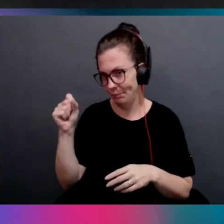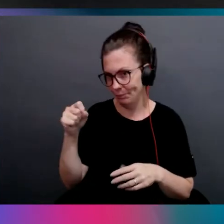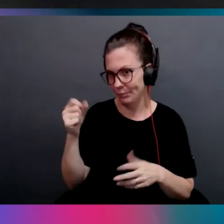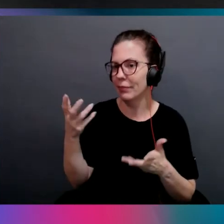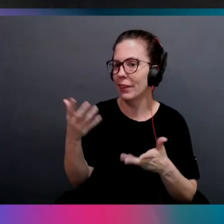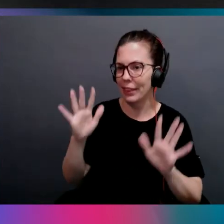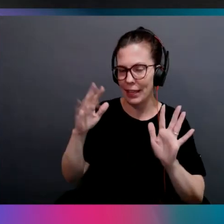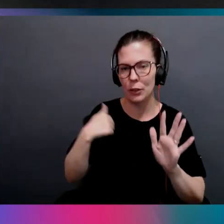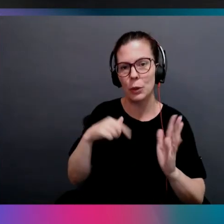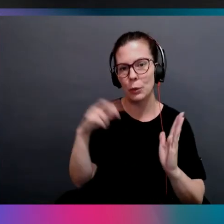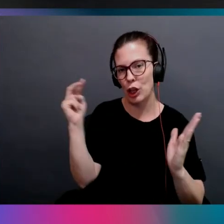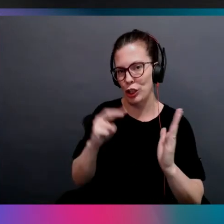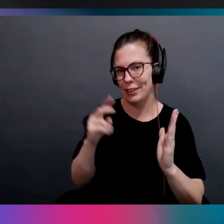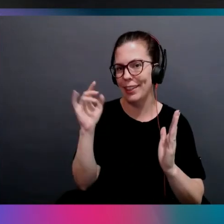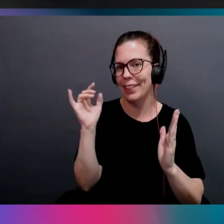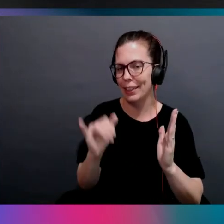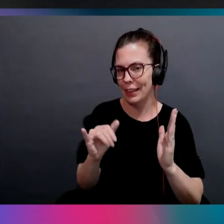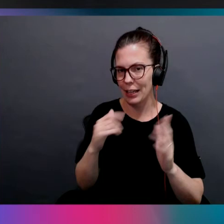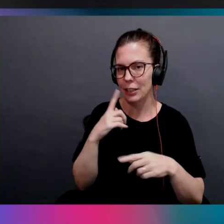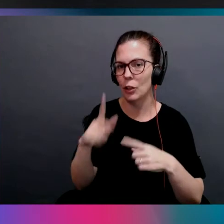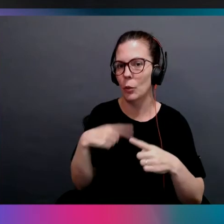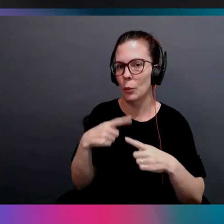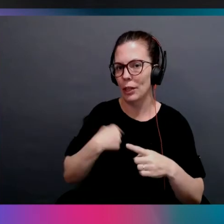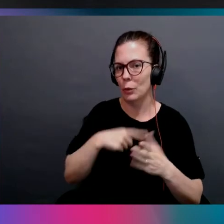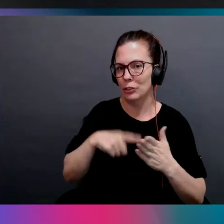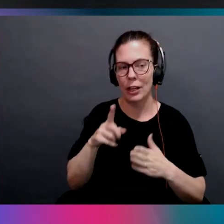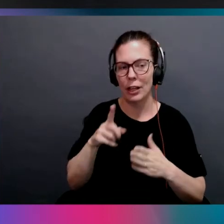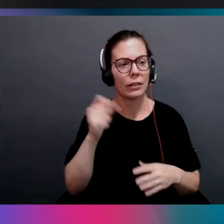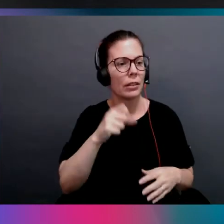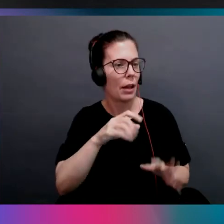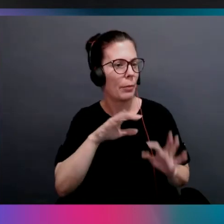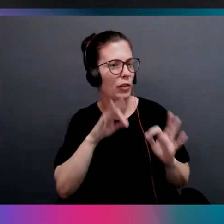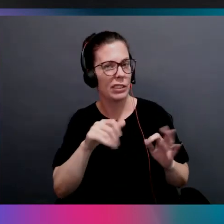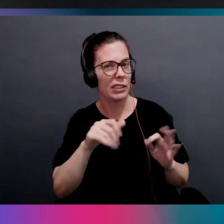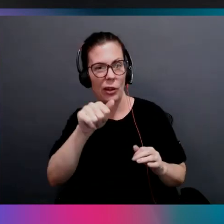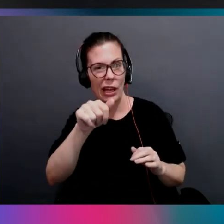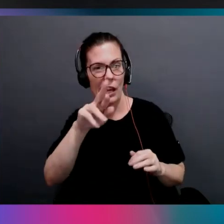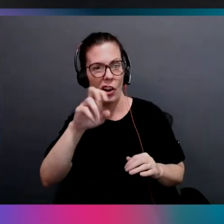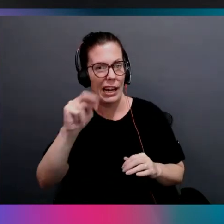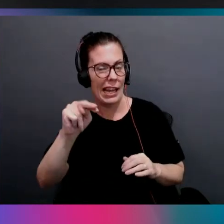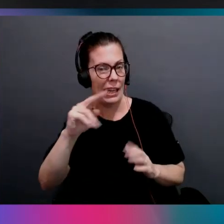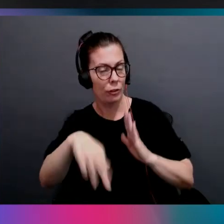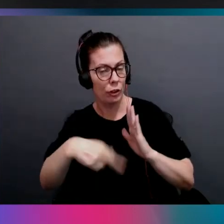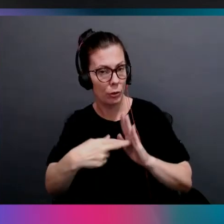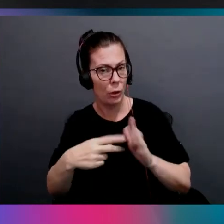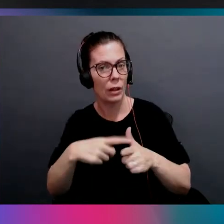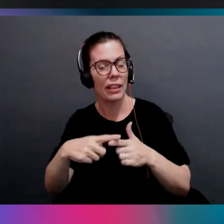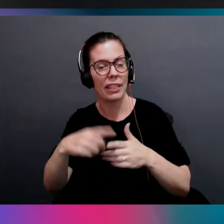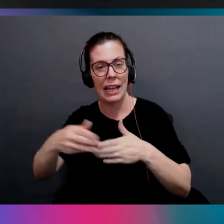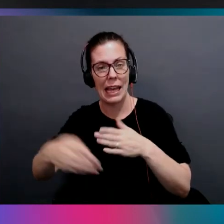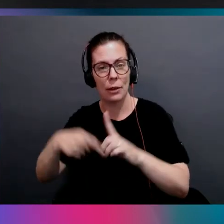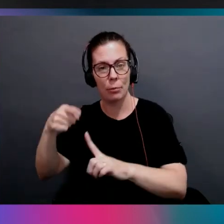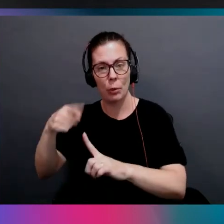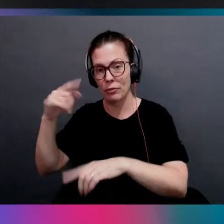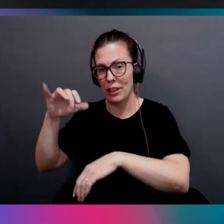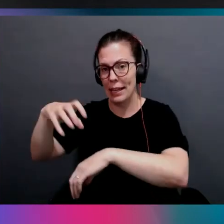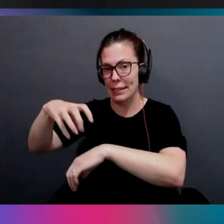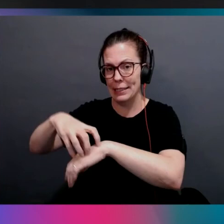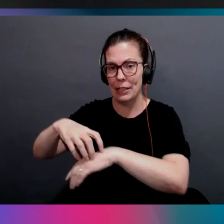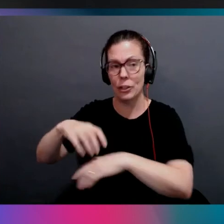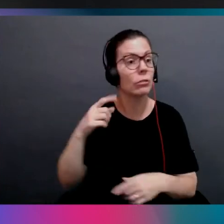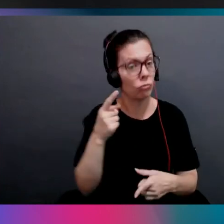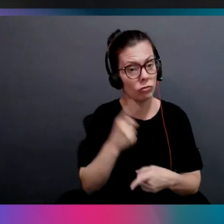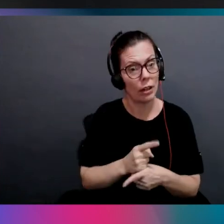going to go look at when we go check it out. So it spits back out the ARN for the role and then the endpoint for the container. That's right. Okay.